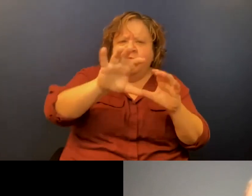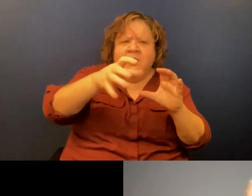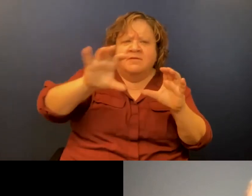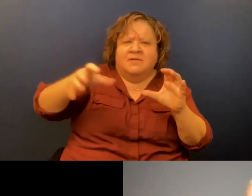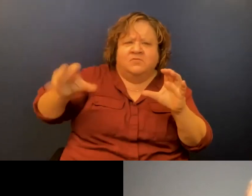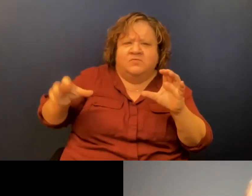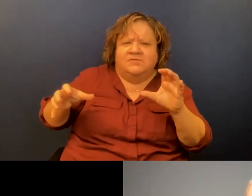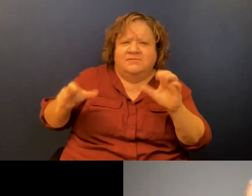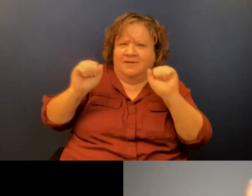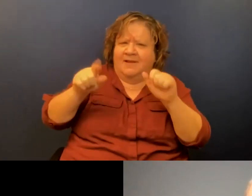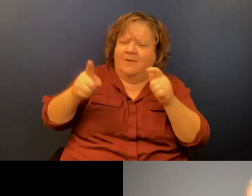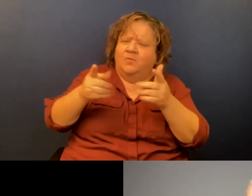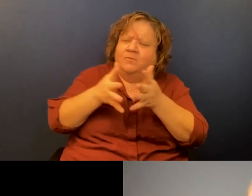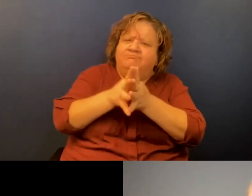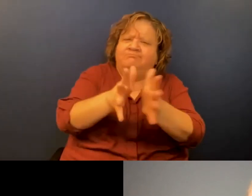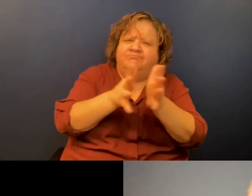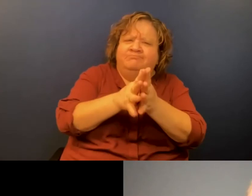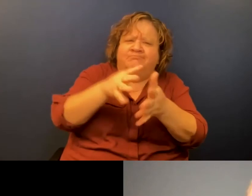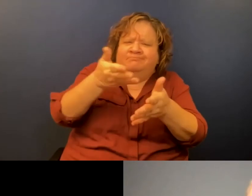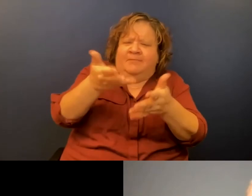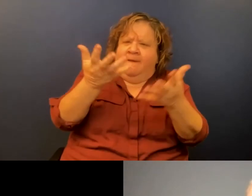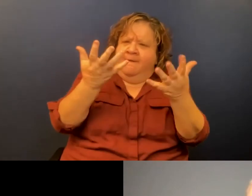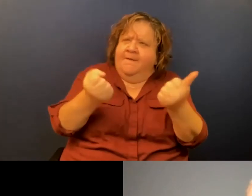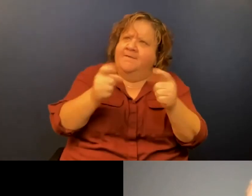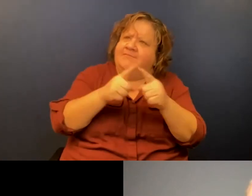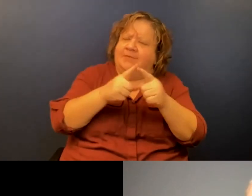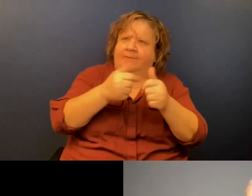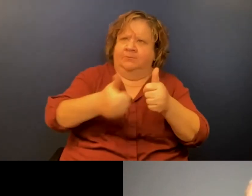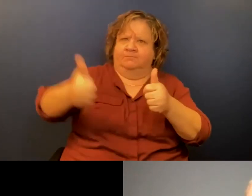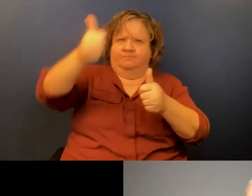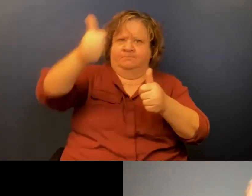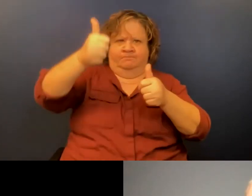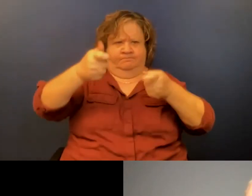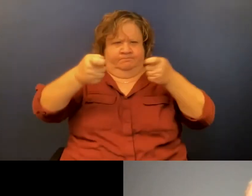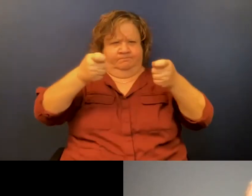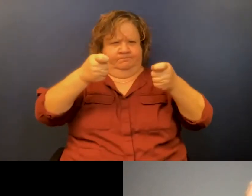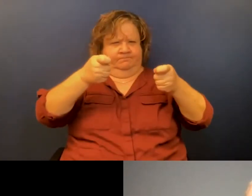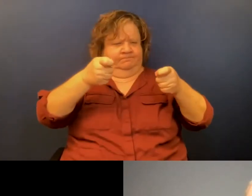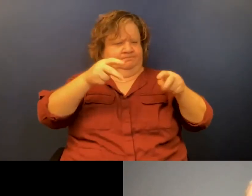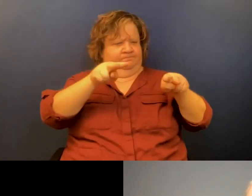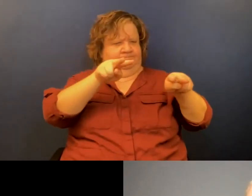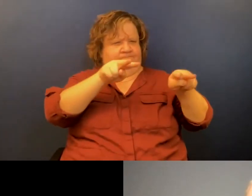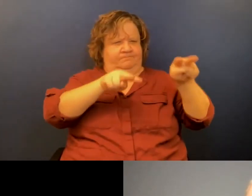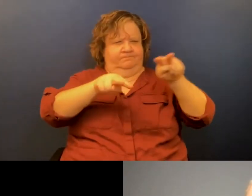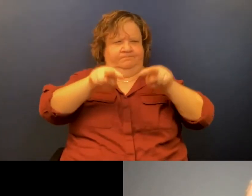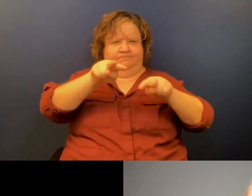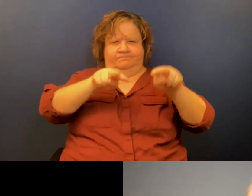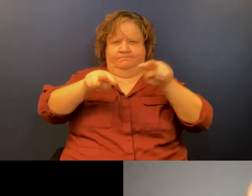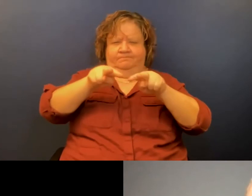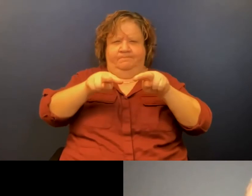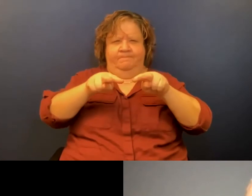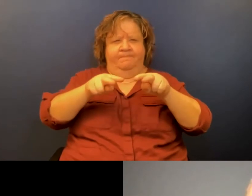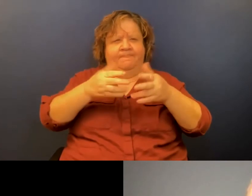that fosters construction and of spaces,